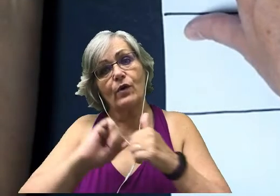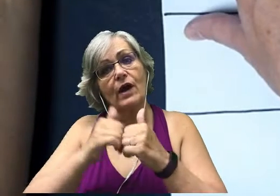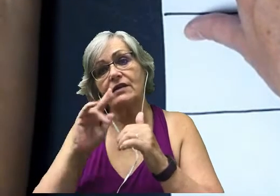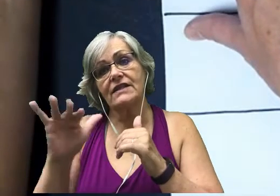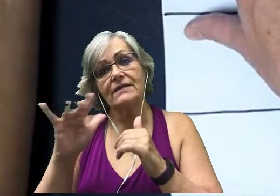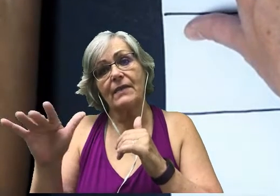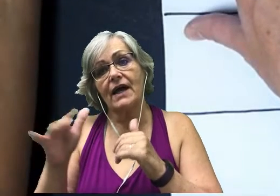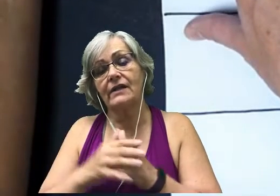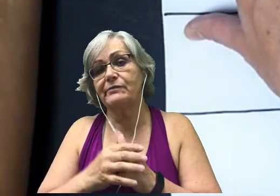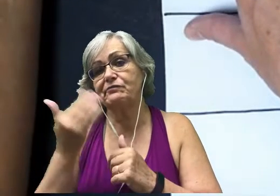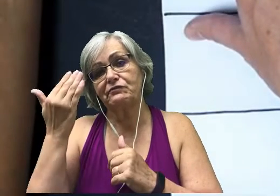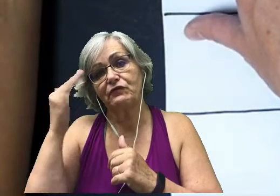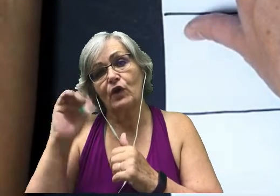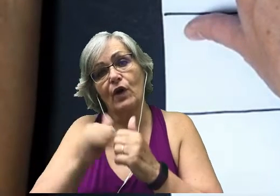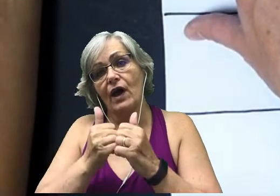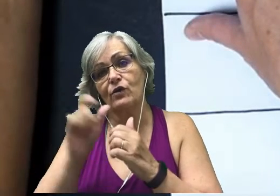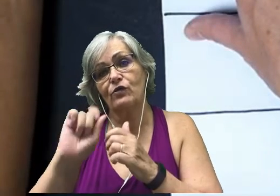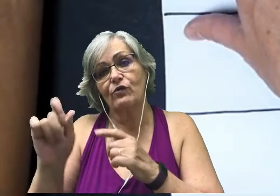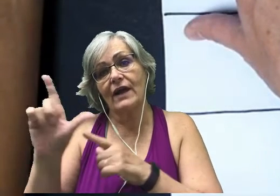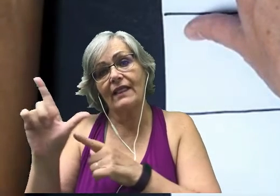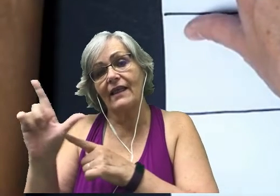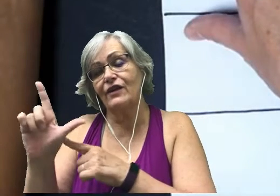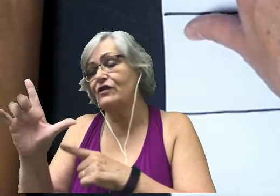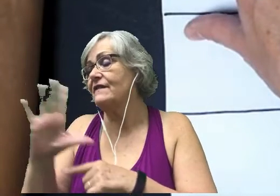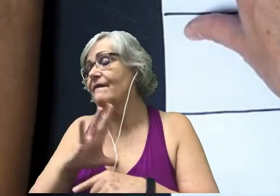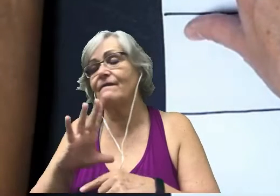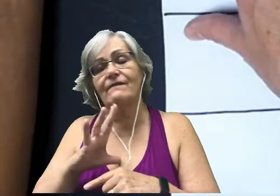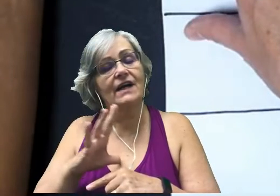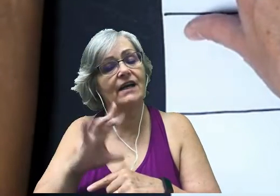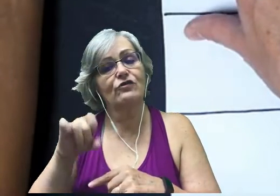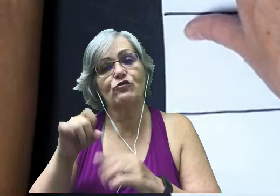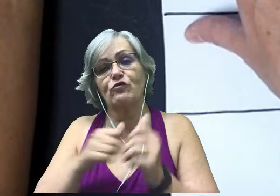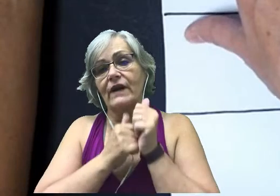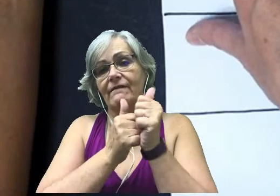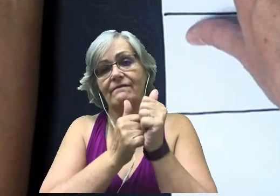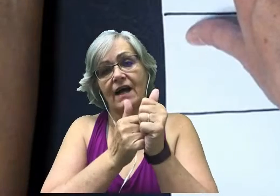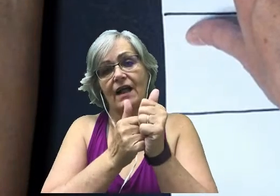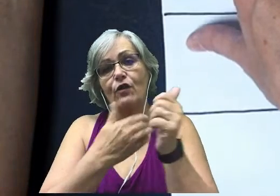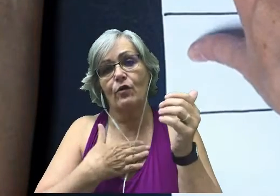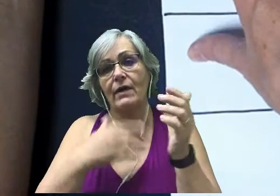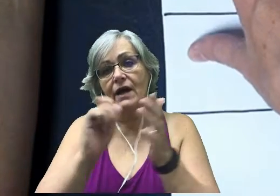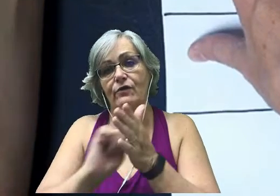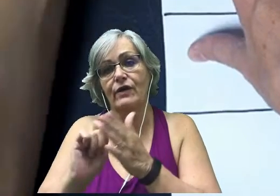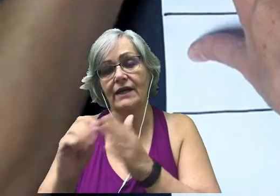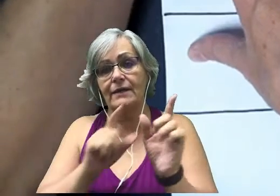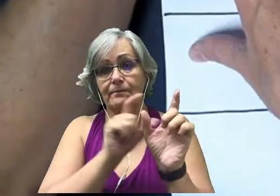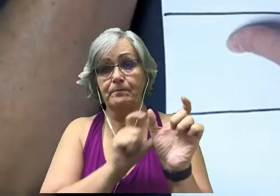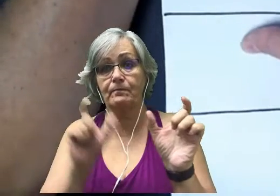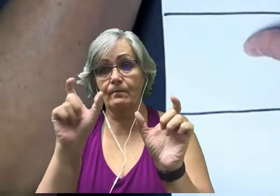If you do not know how to spell, or you do not know how to write those letters, it is perfectly fine. You can follow